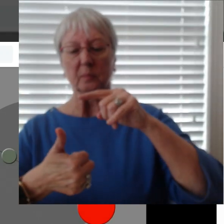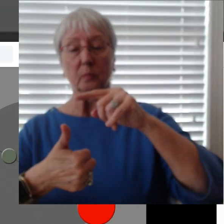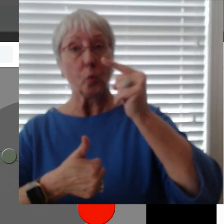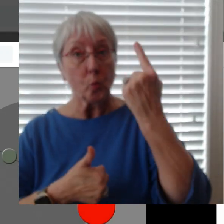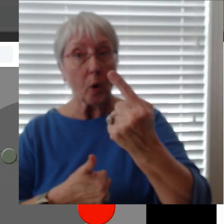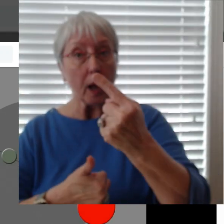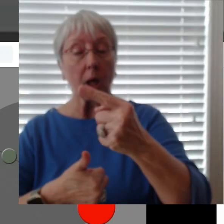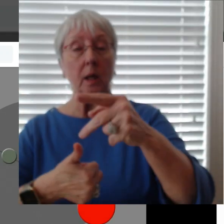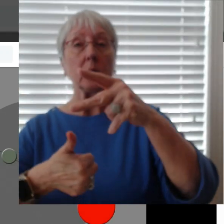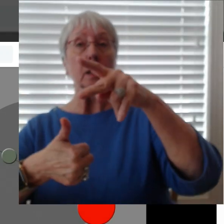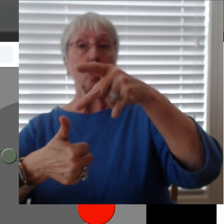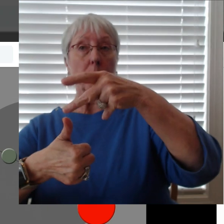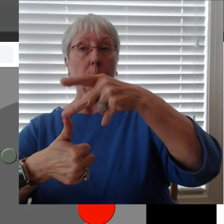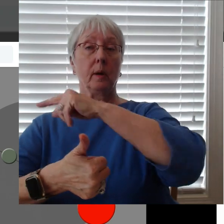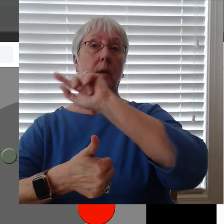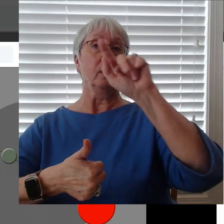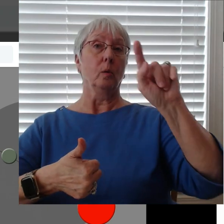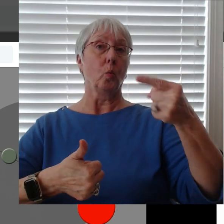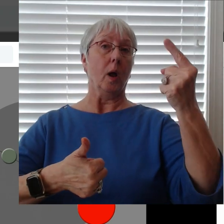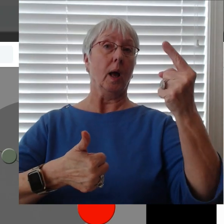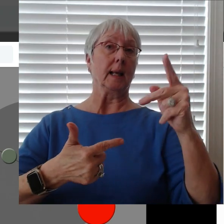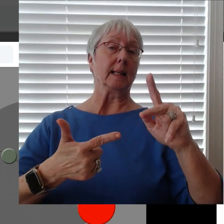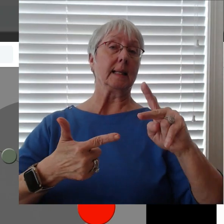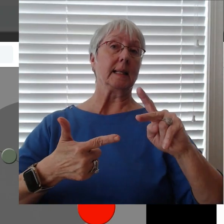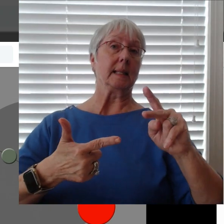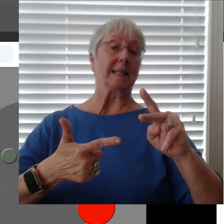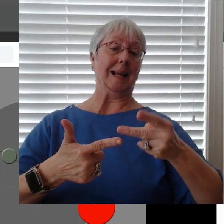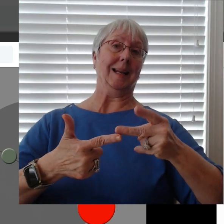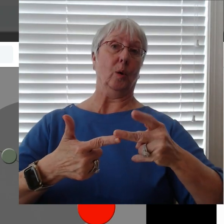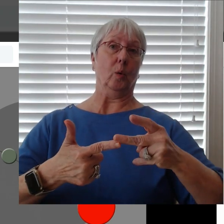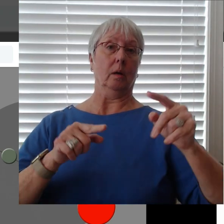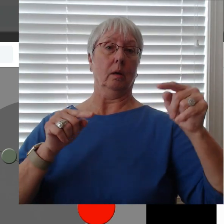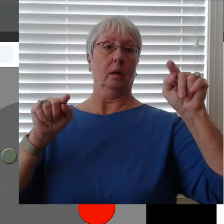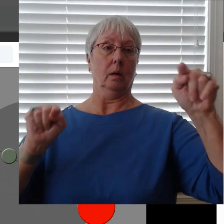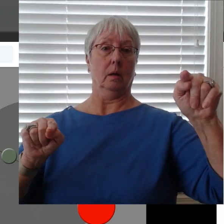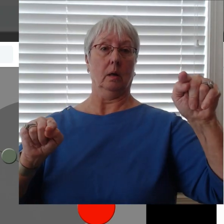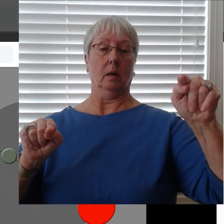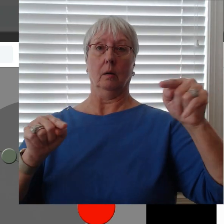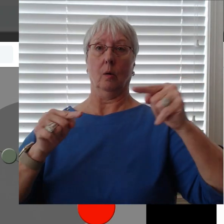primary and one secondary from the opposite side of the color wheel,